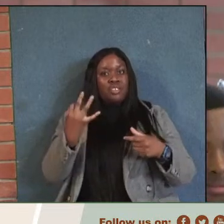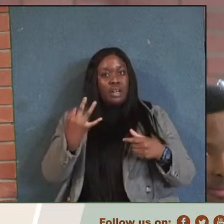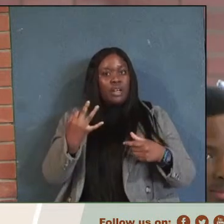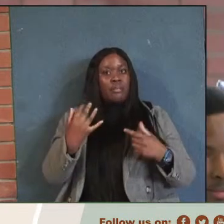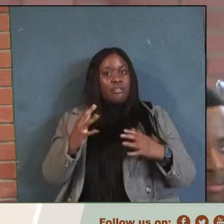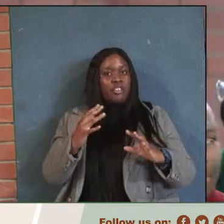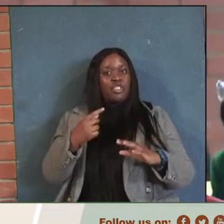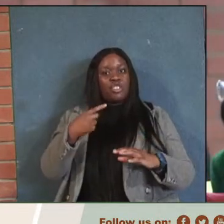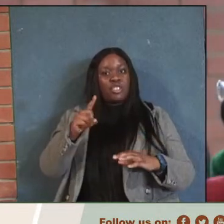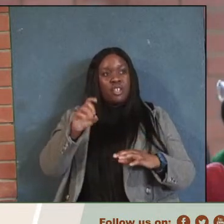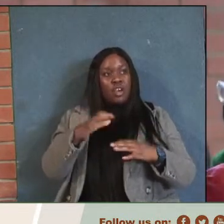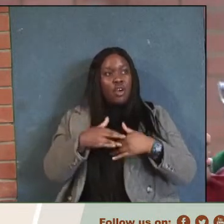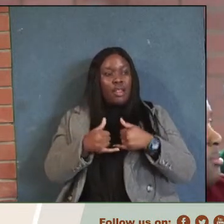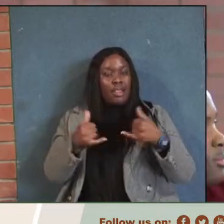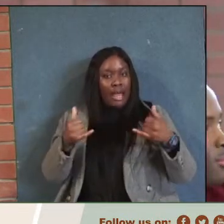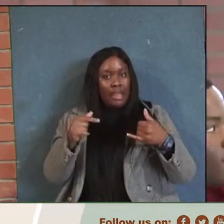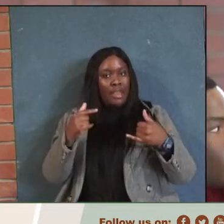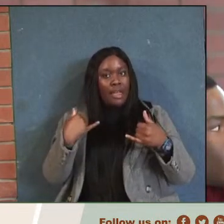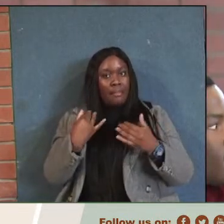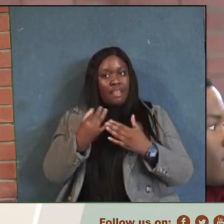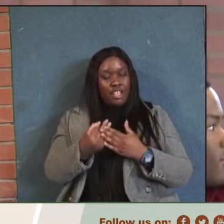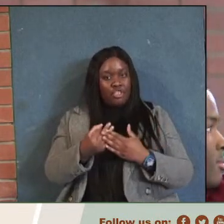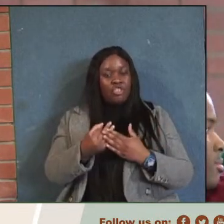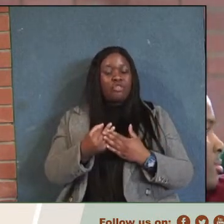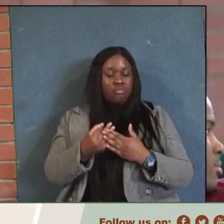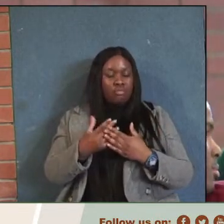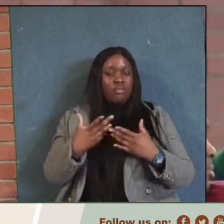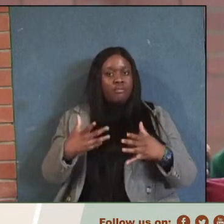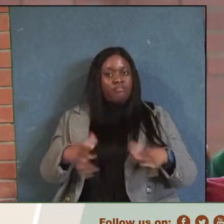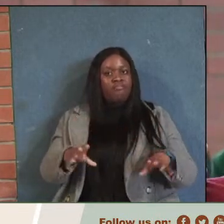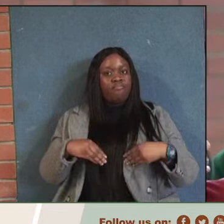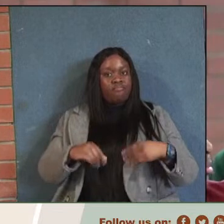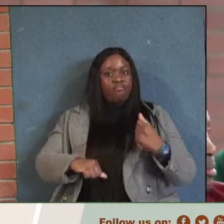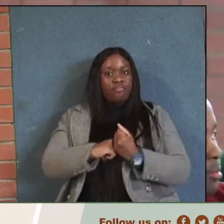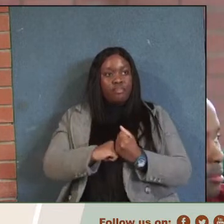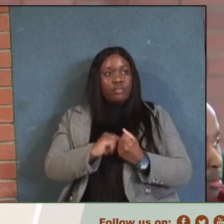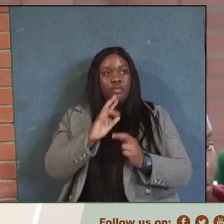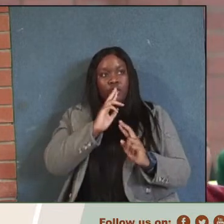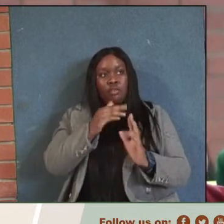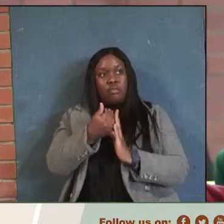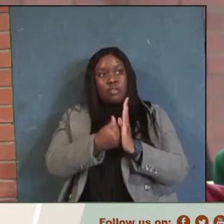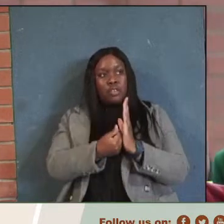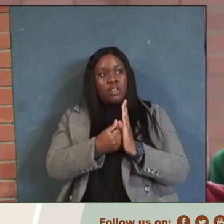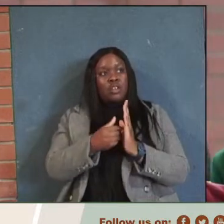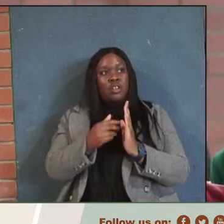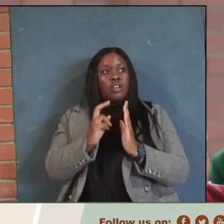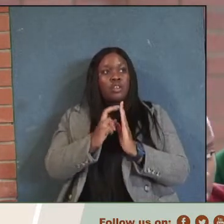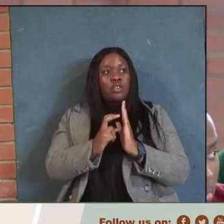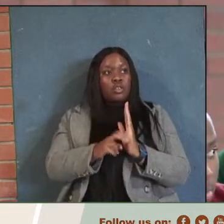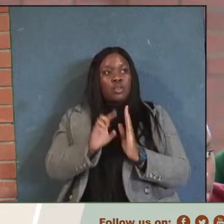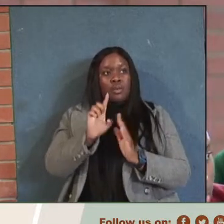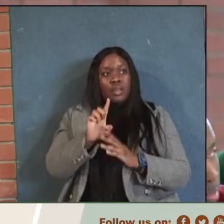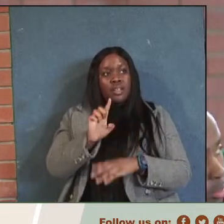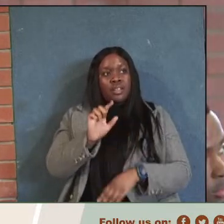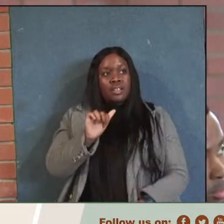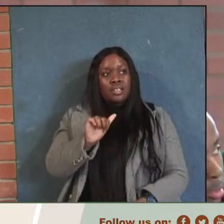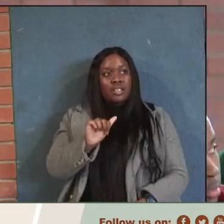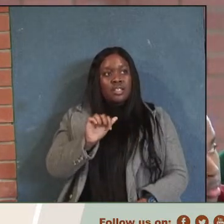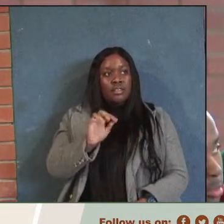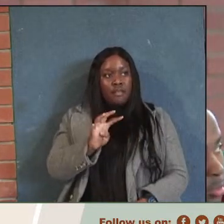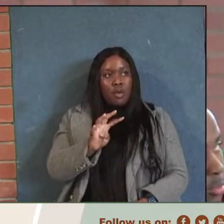of the GDE's Online Application, hereby move for the adoption of Commission Report in terms of Rule 164, read with